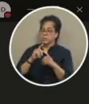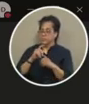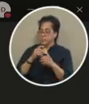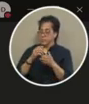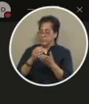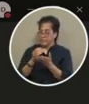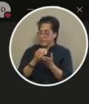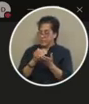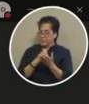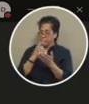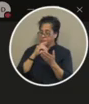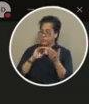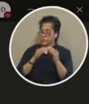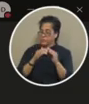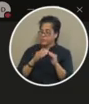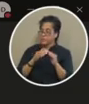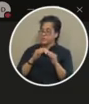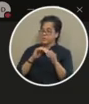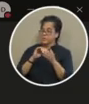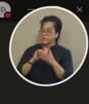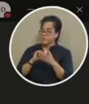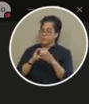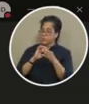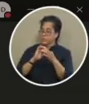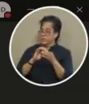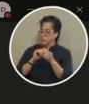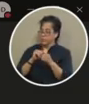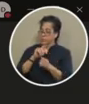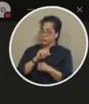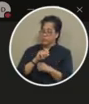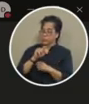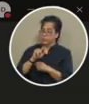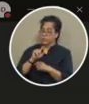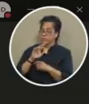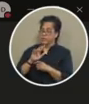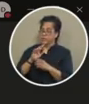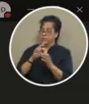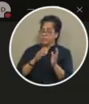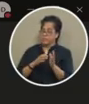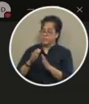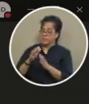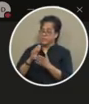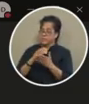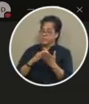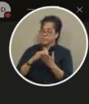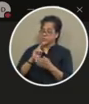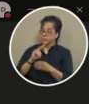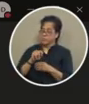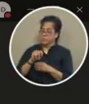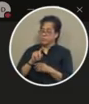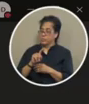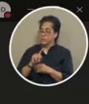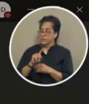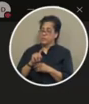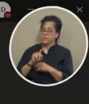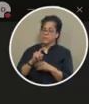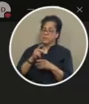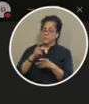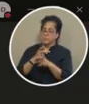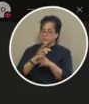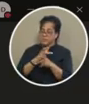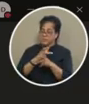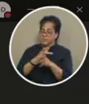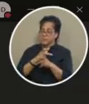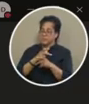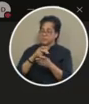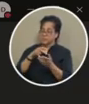city. This purchase relates to the 2025 strategic plan as follows. Subsection 2.1, maintain standing as